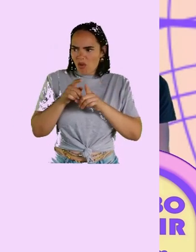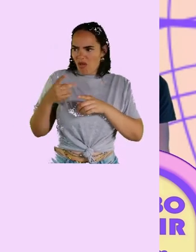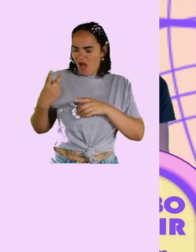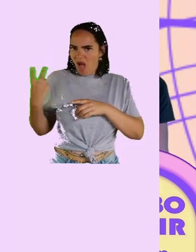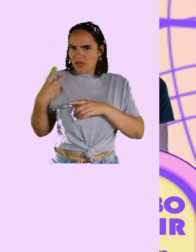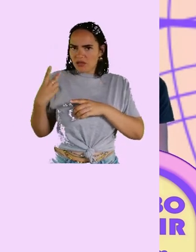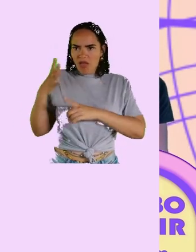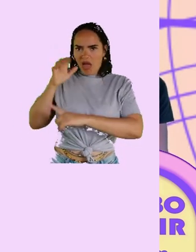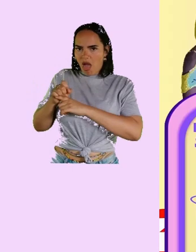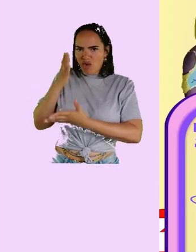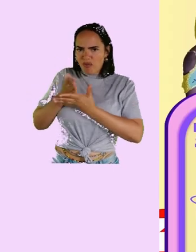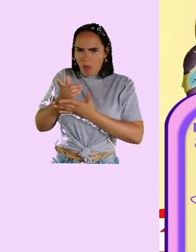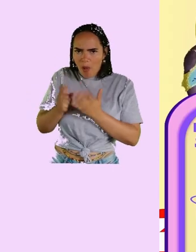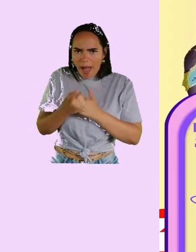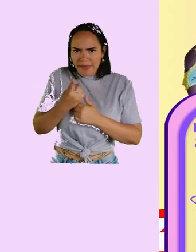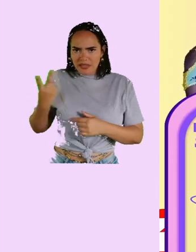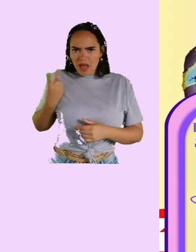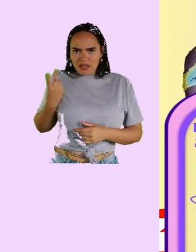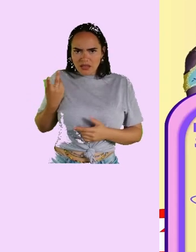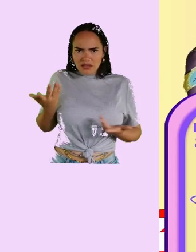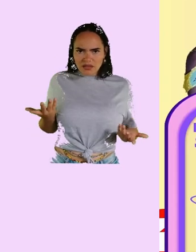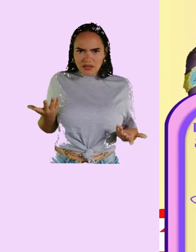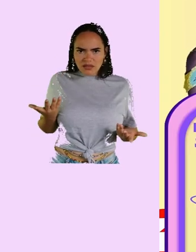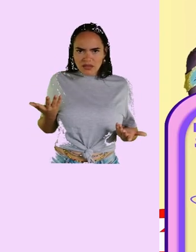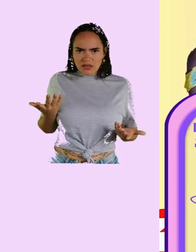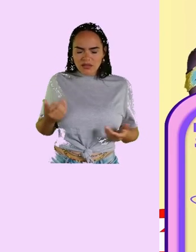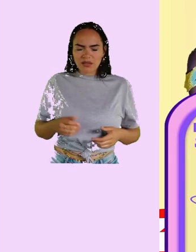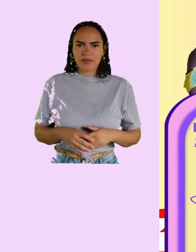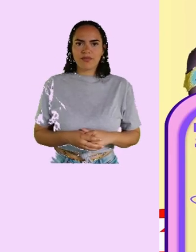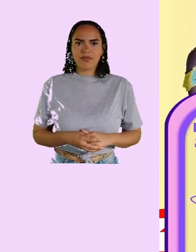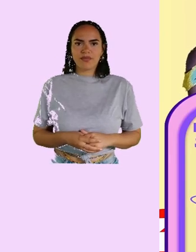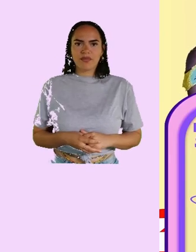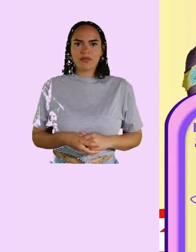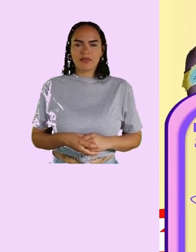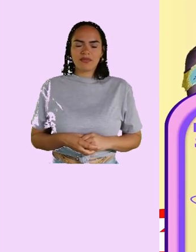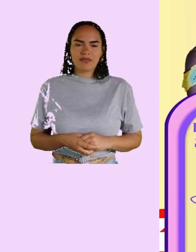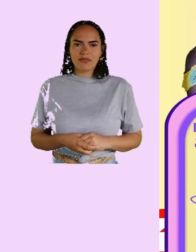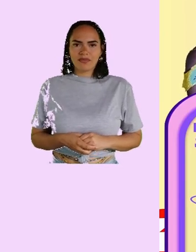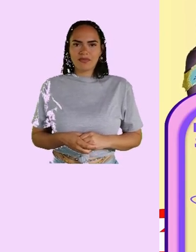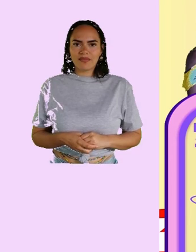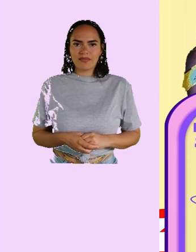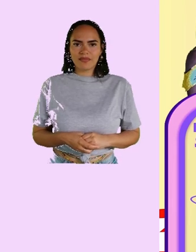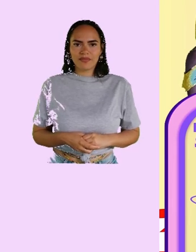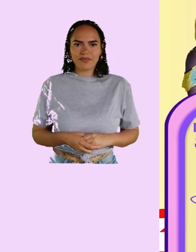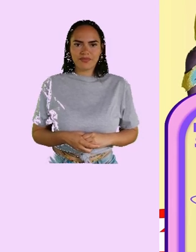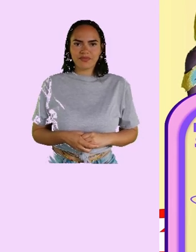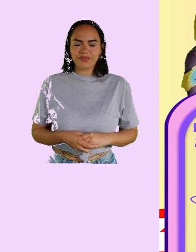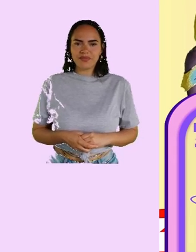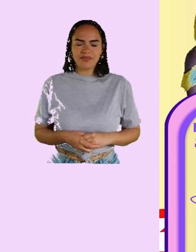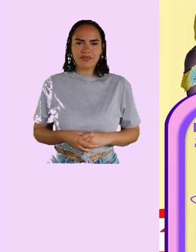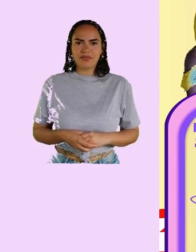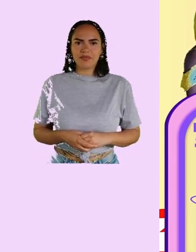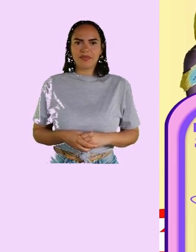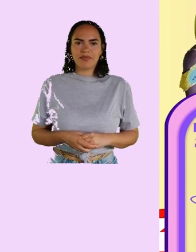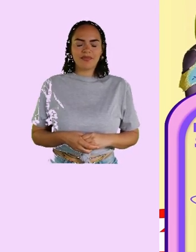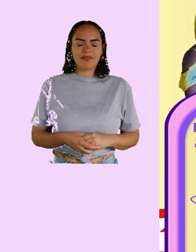real? Those are great questions. We don't have time to answer them, unfortunately. What